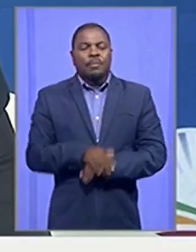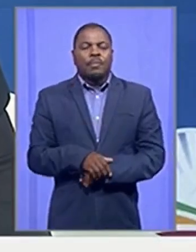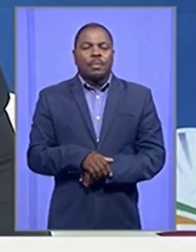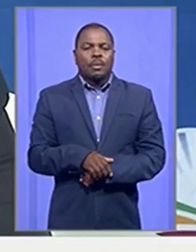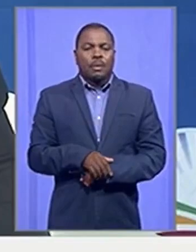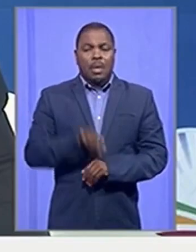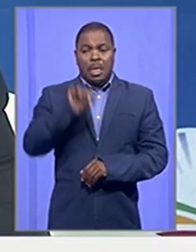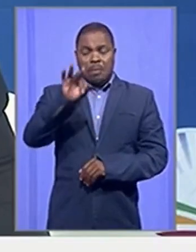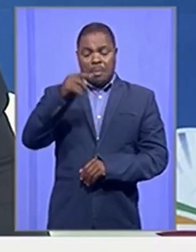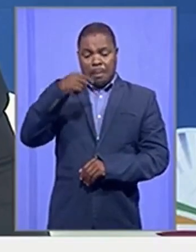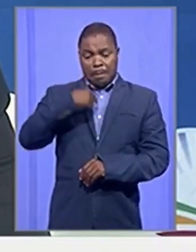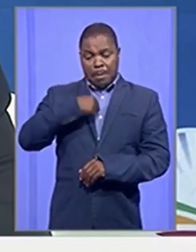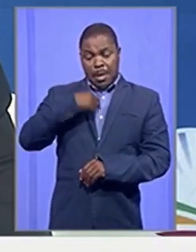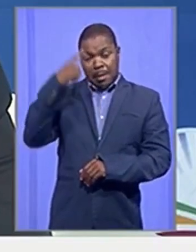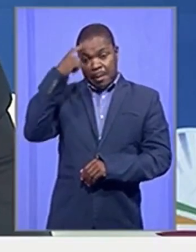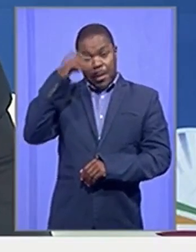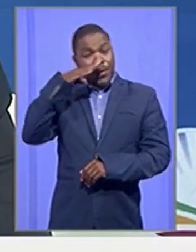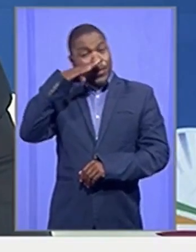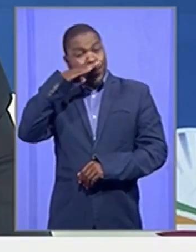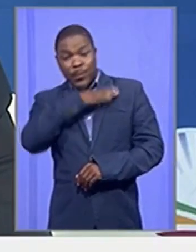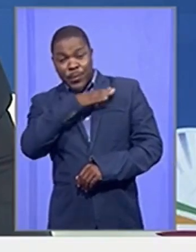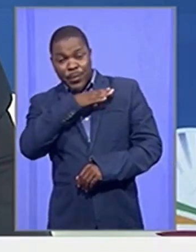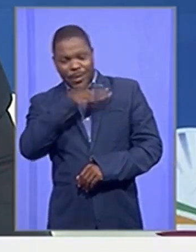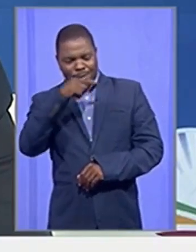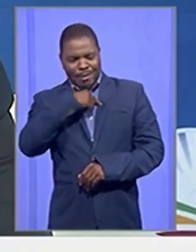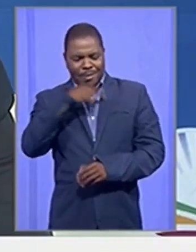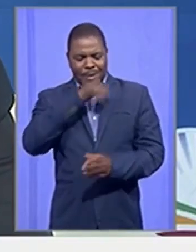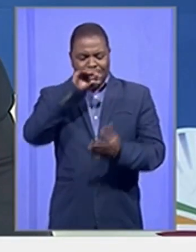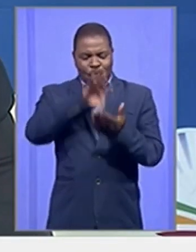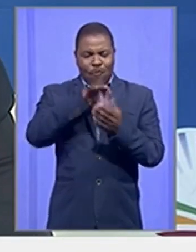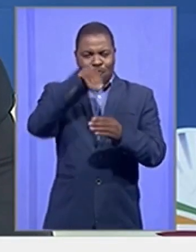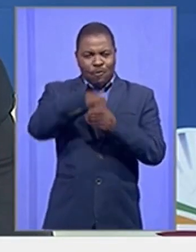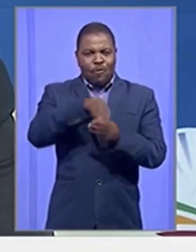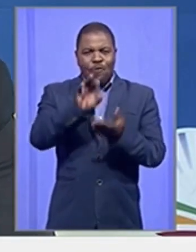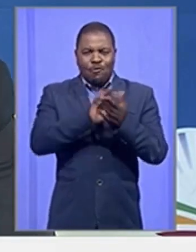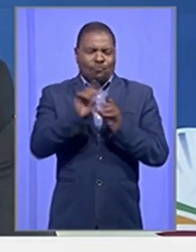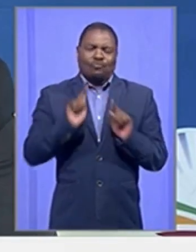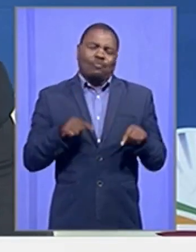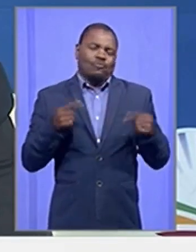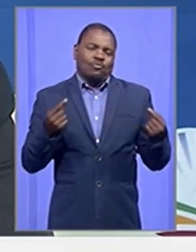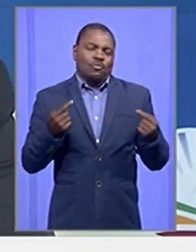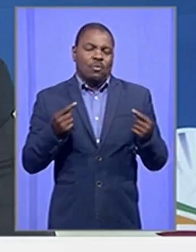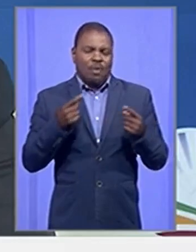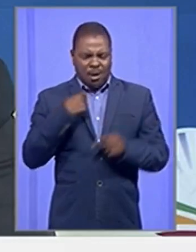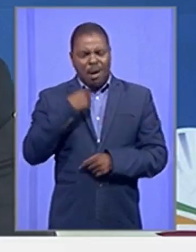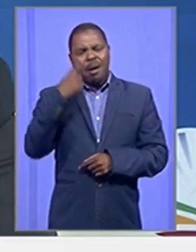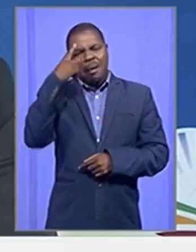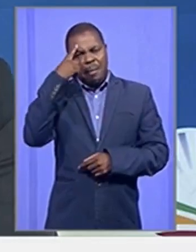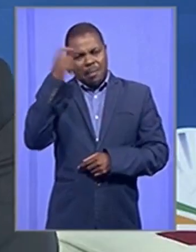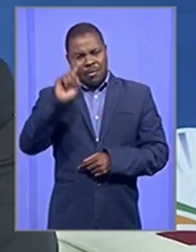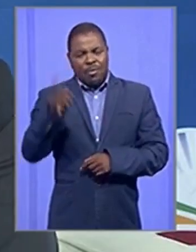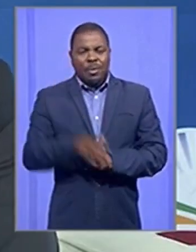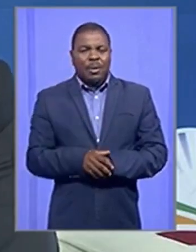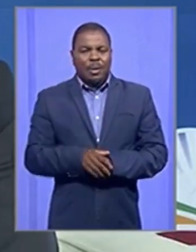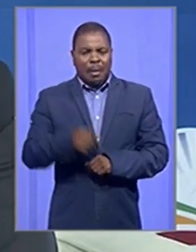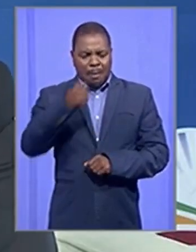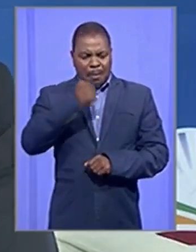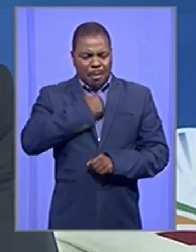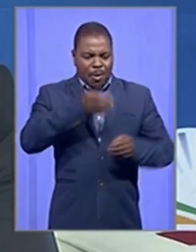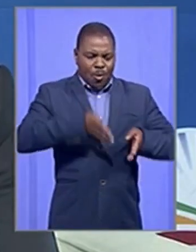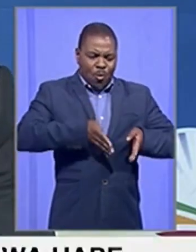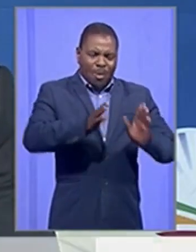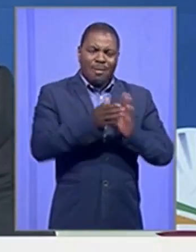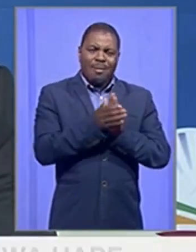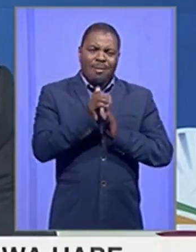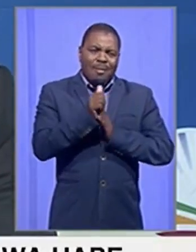if I didn't believe that. I believe I've got the experience, but also I believe that my style of leadership,